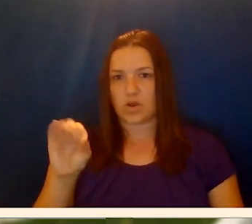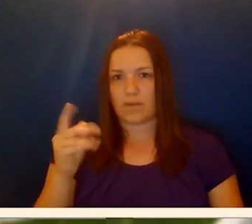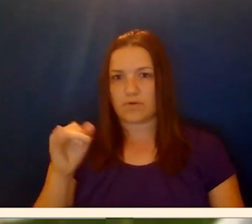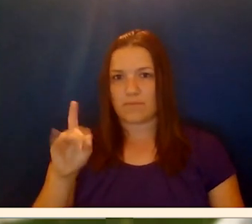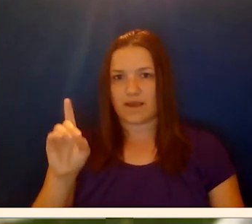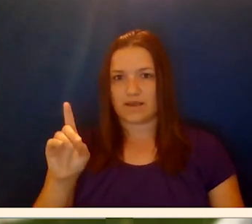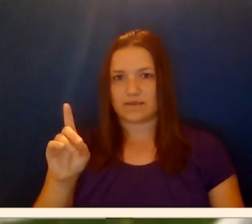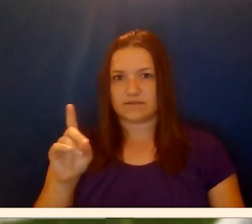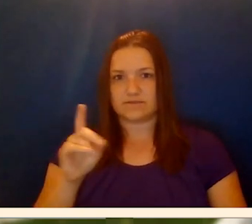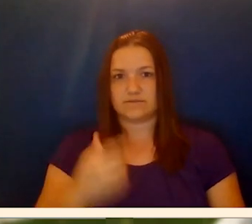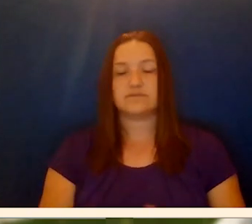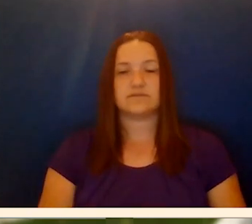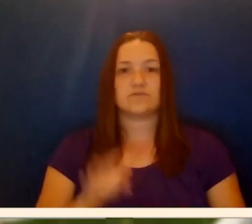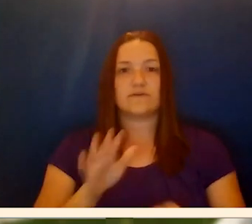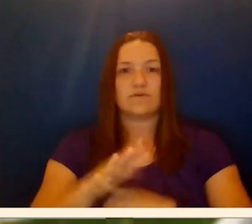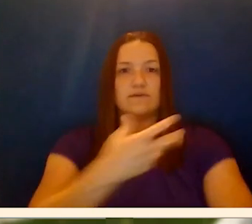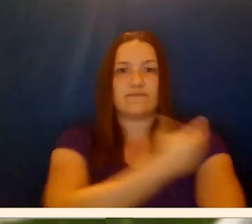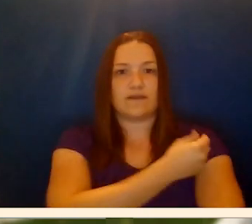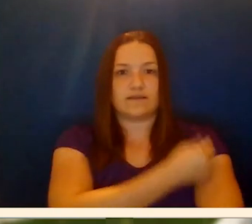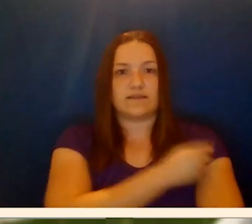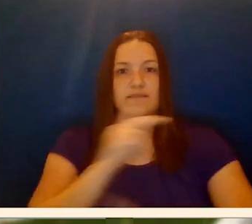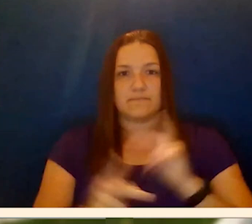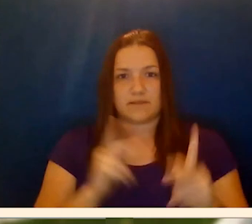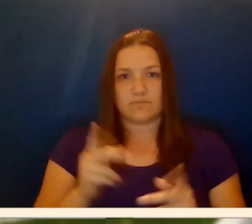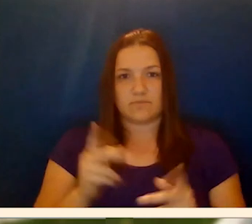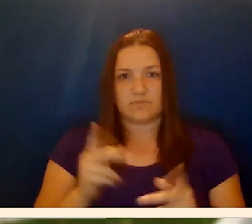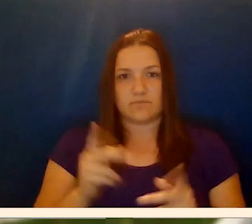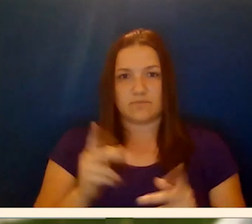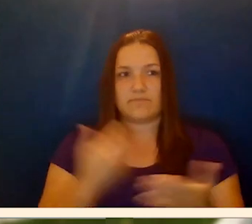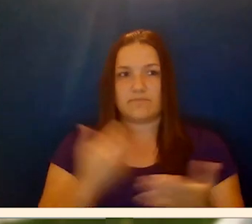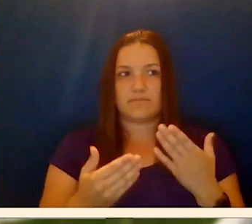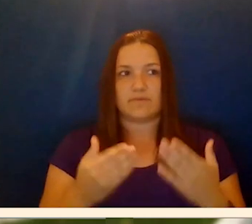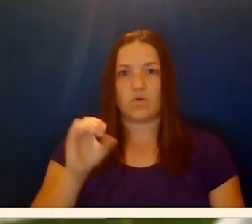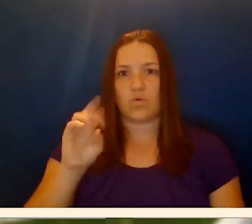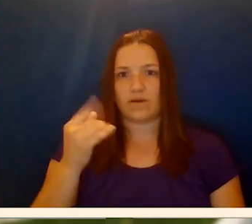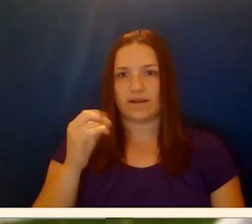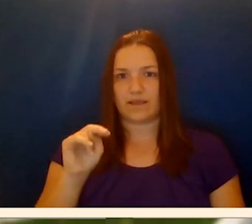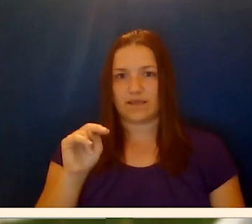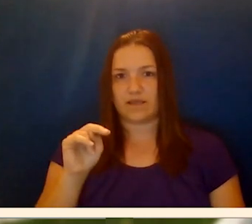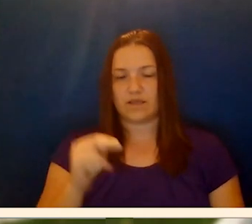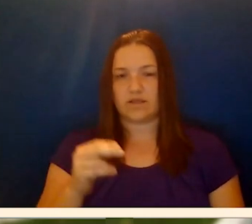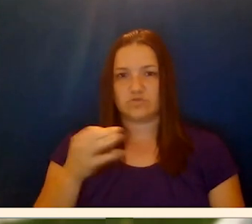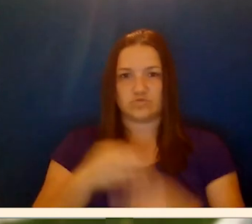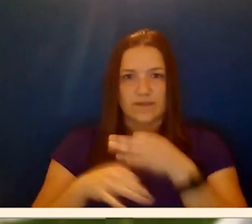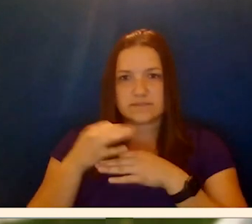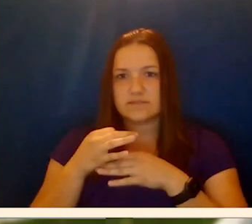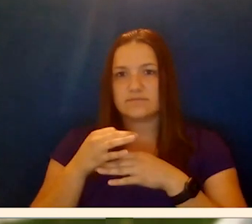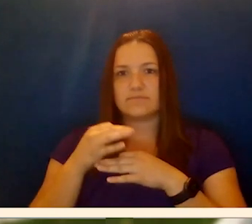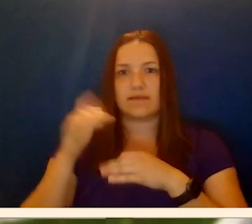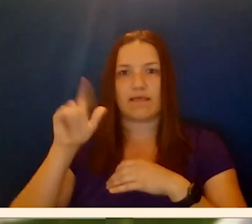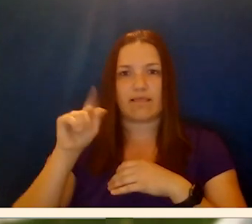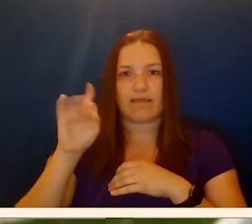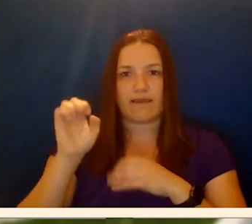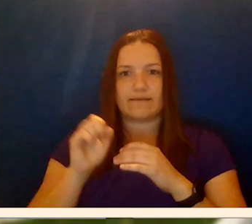but they had maybe an organ transplant, late stage cancer, could be on high dose